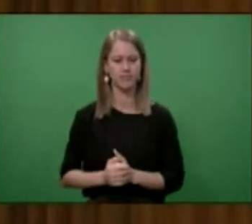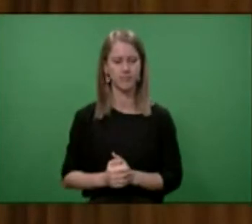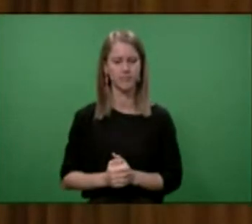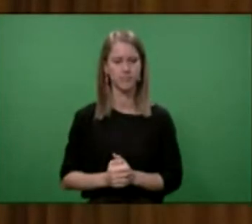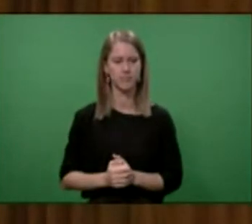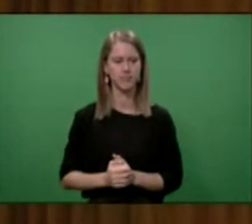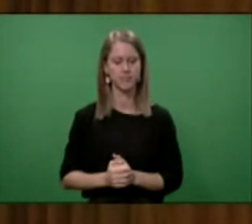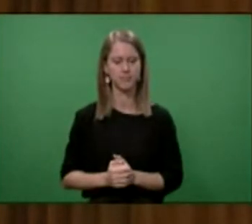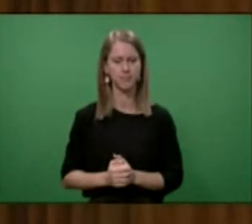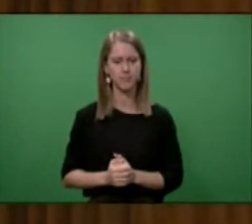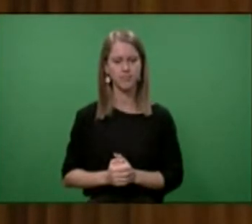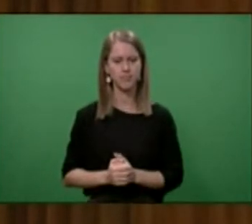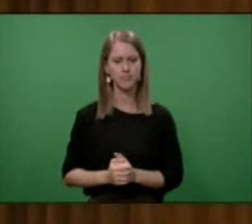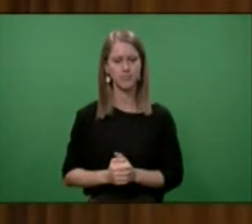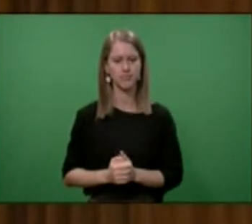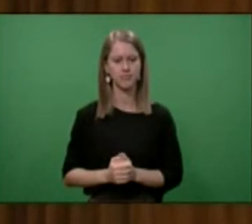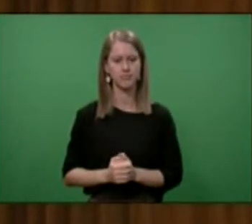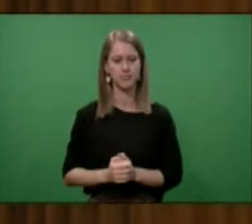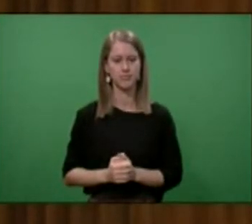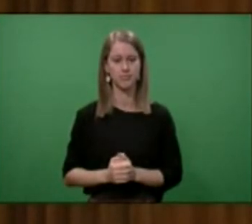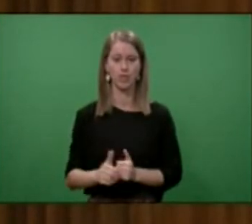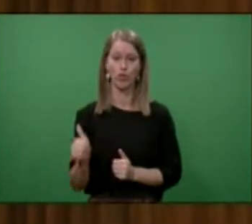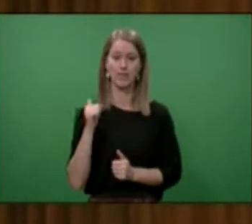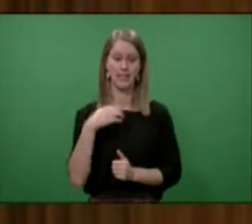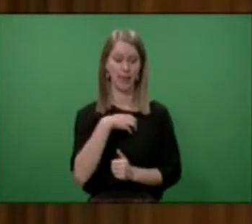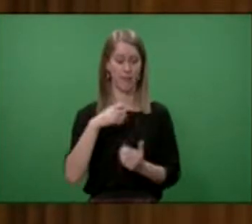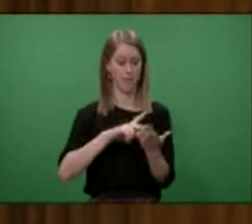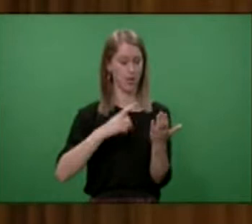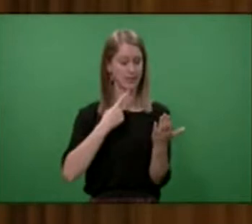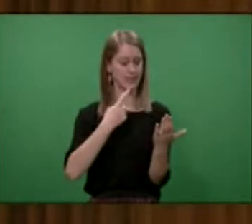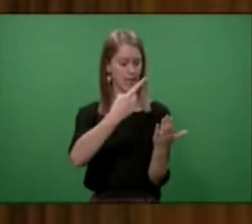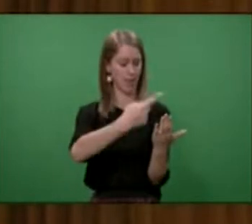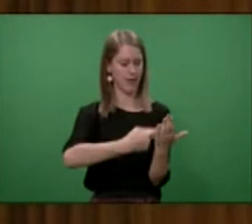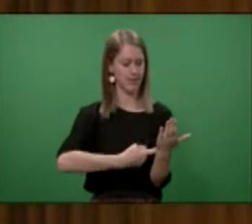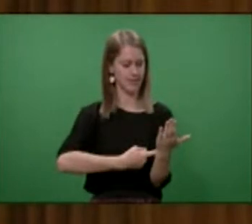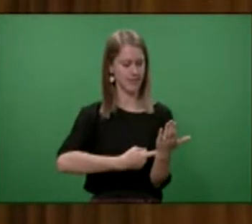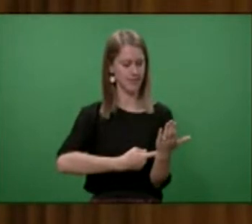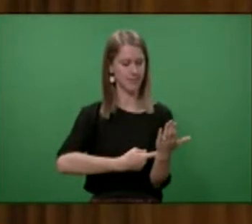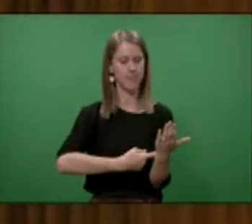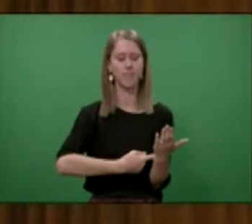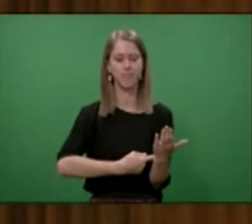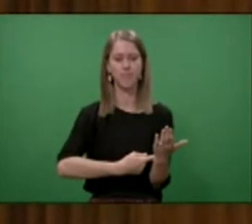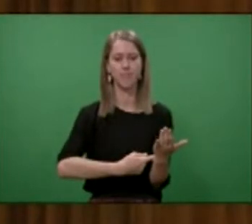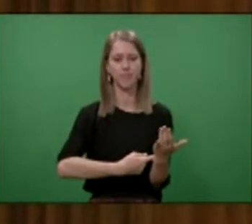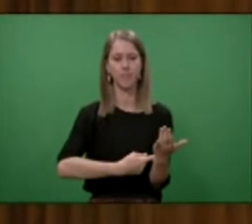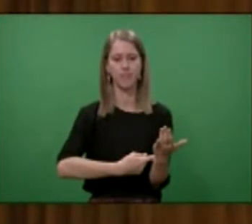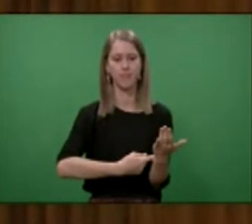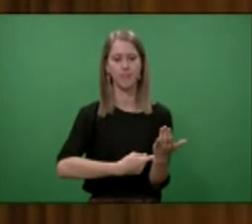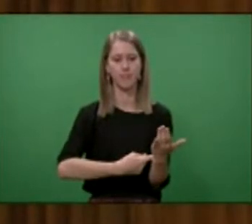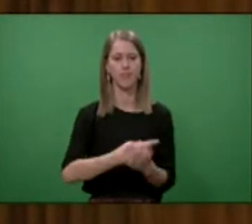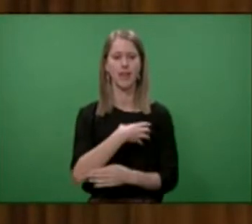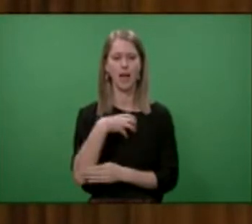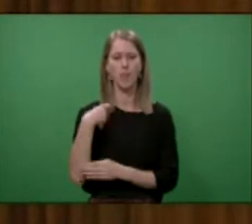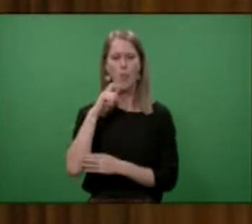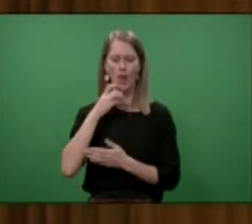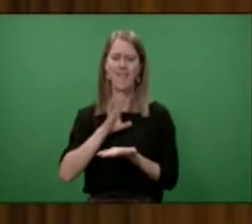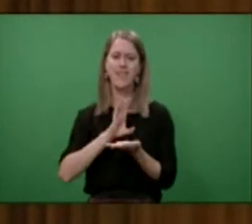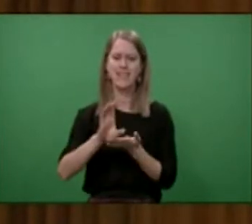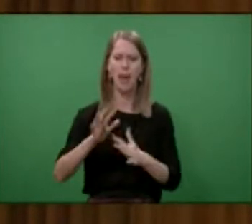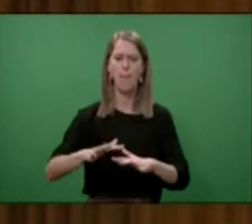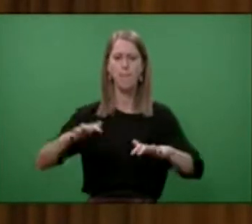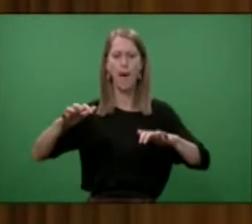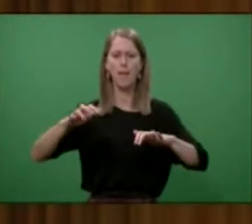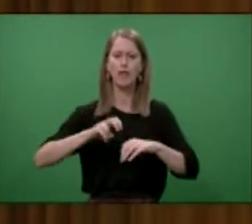In line with the direction set out in the latest government policy statement, it will prioritise investment in public transport, walking